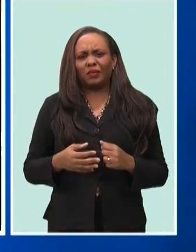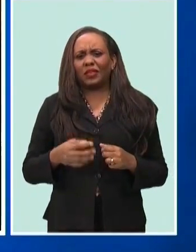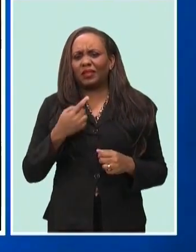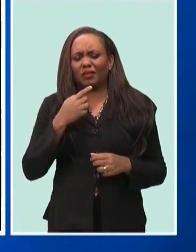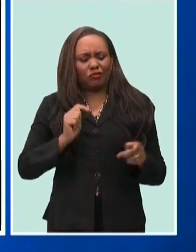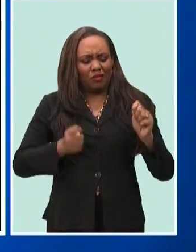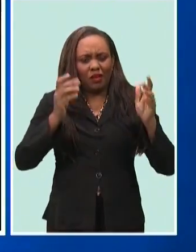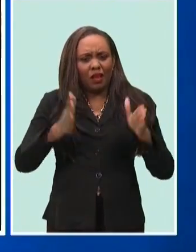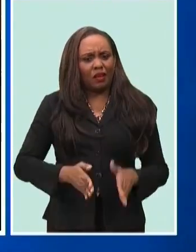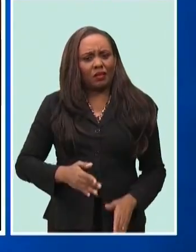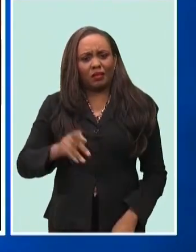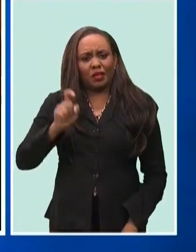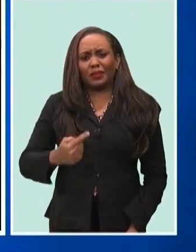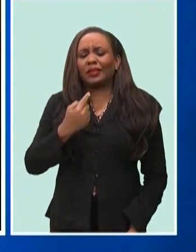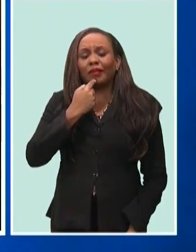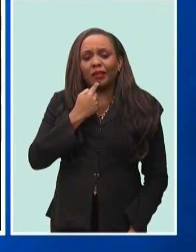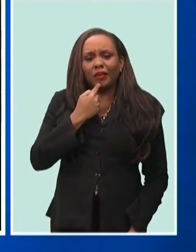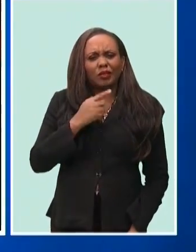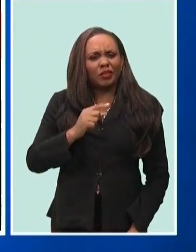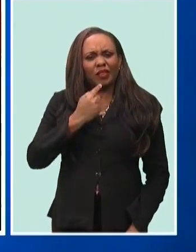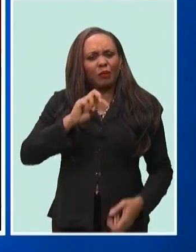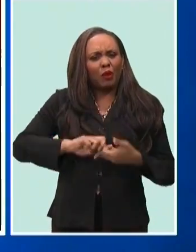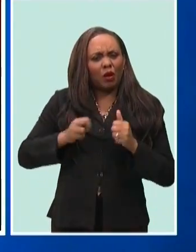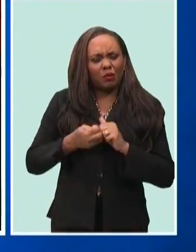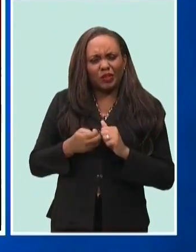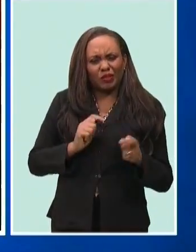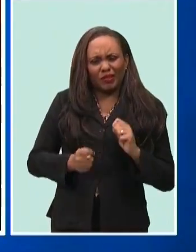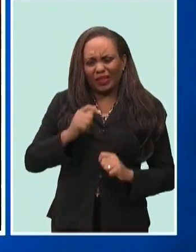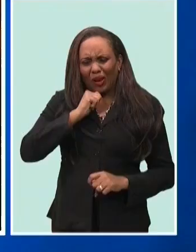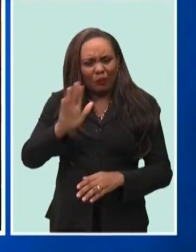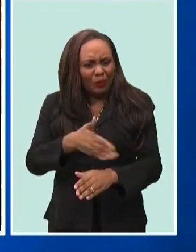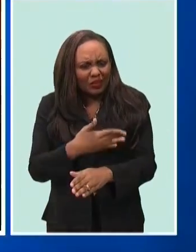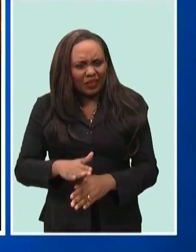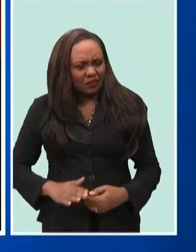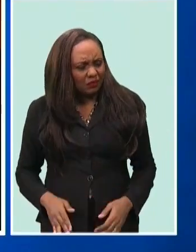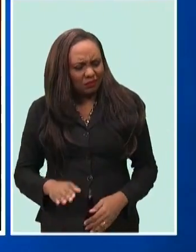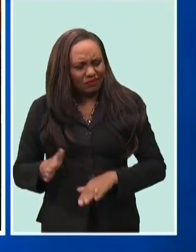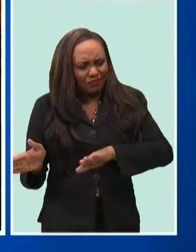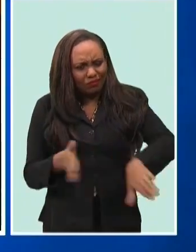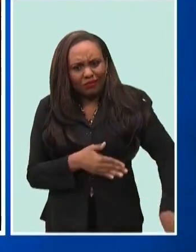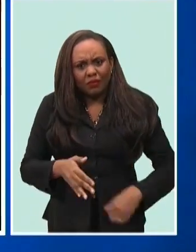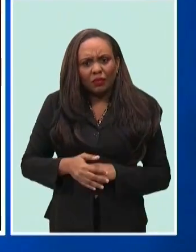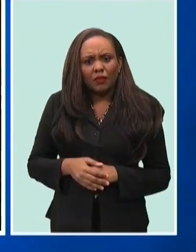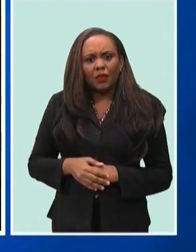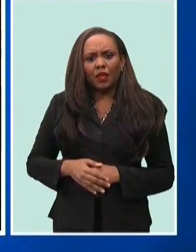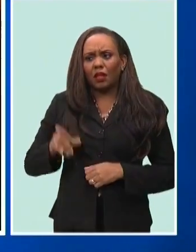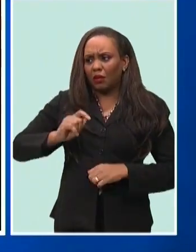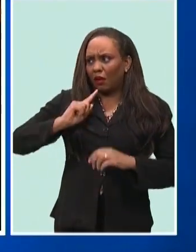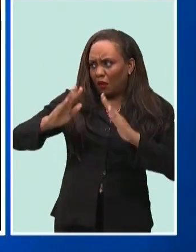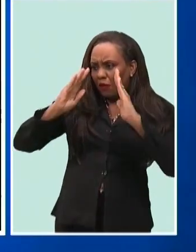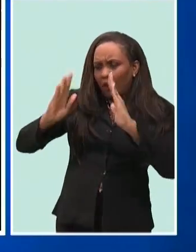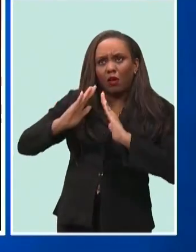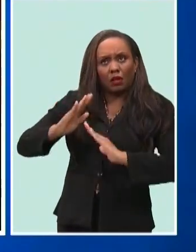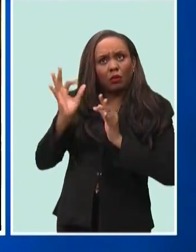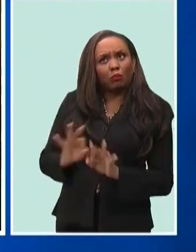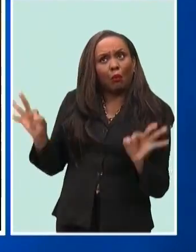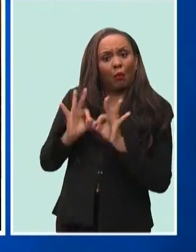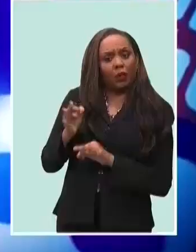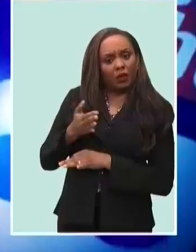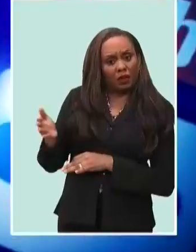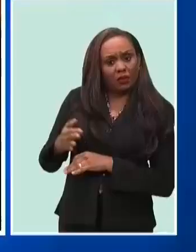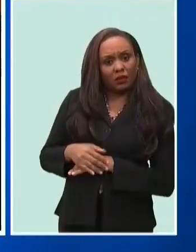get serious about the real issues going on in the country. He says these should be focused on rather than a title in a seasonal competition.